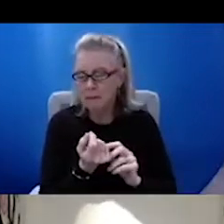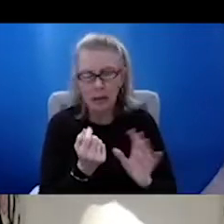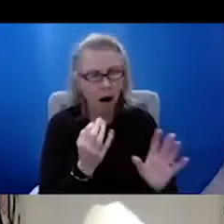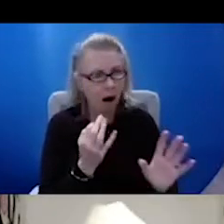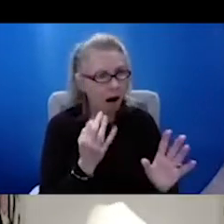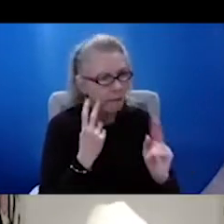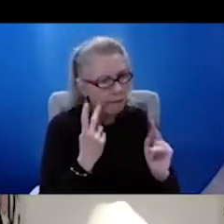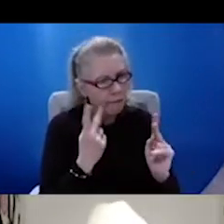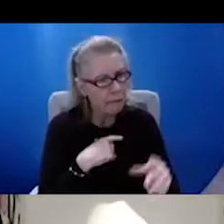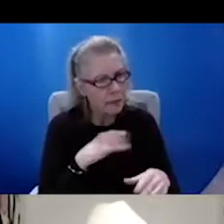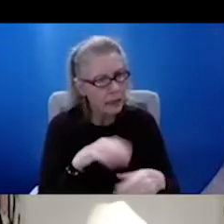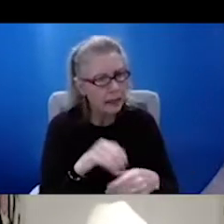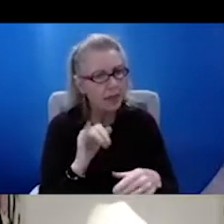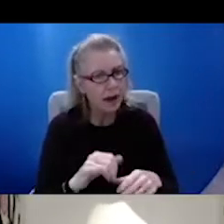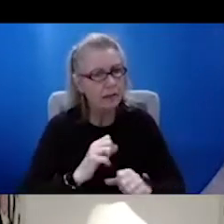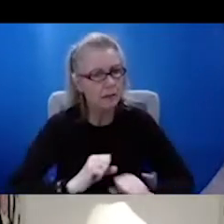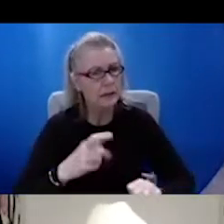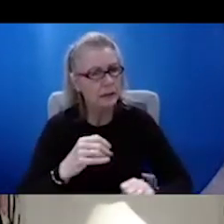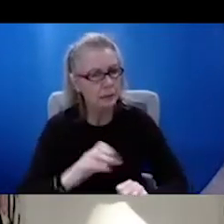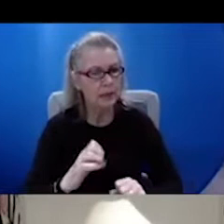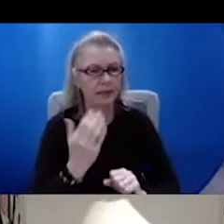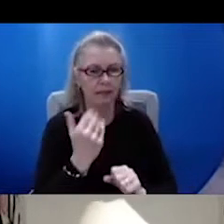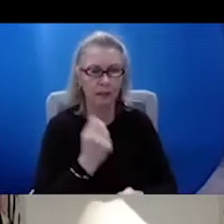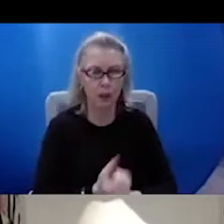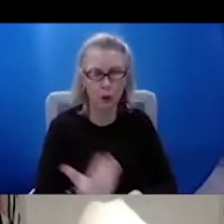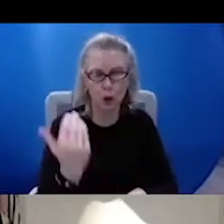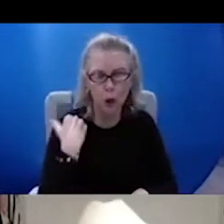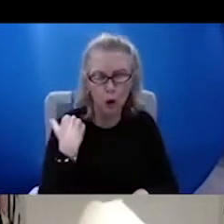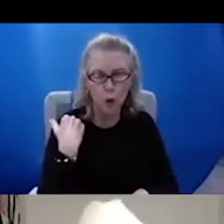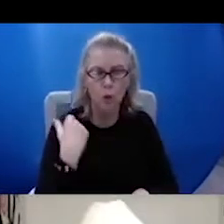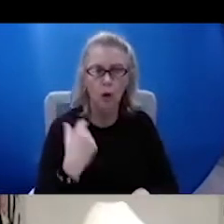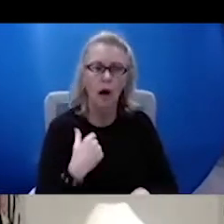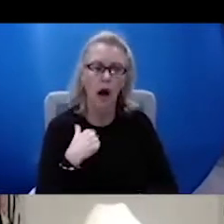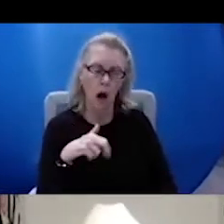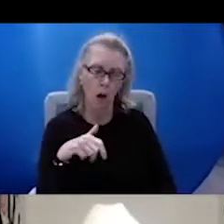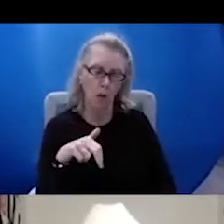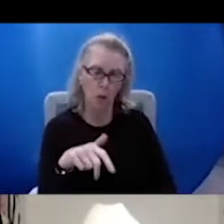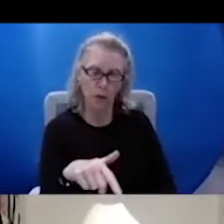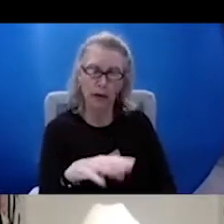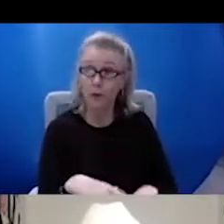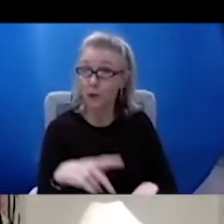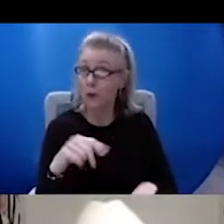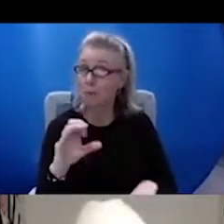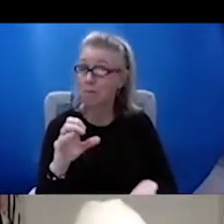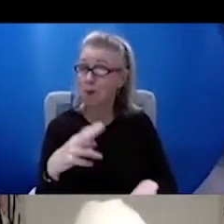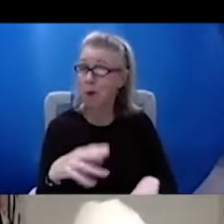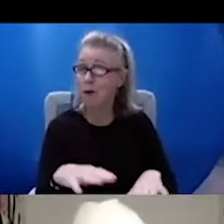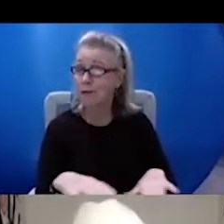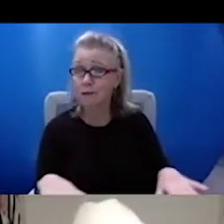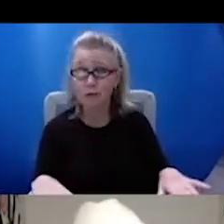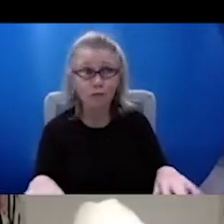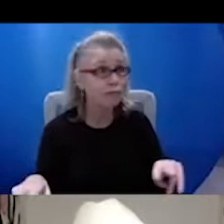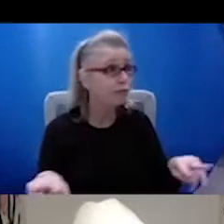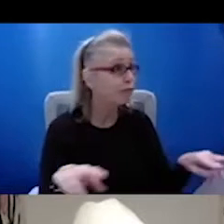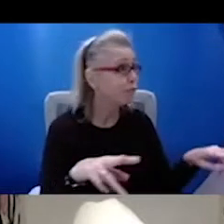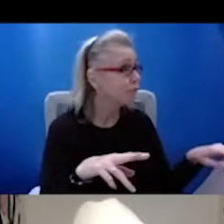about 15 years ago. I walked out onto a porch. The street was full of